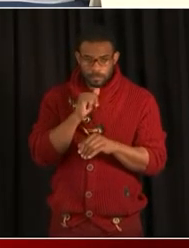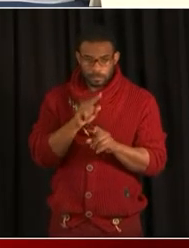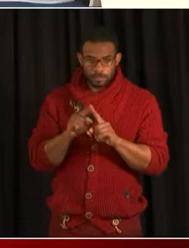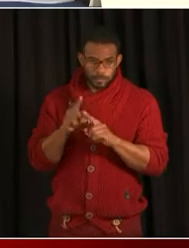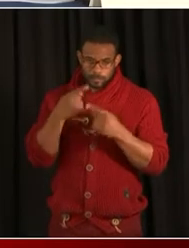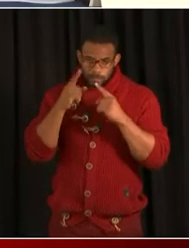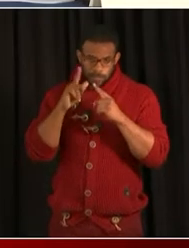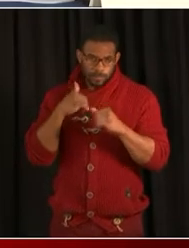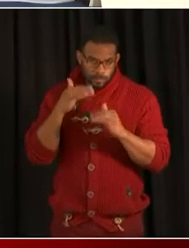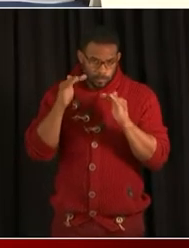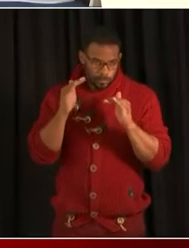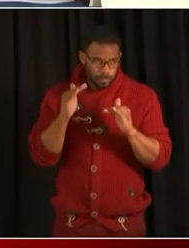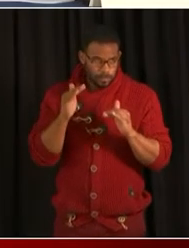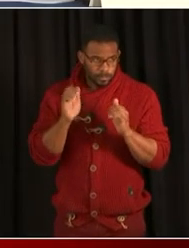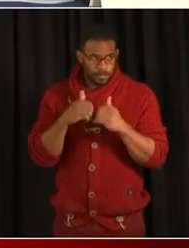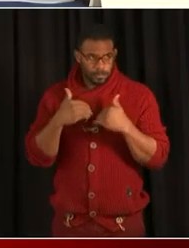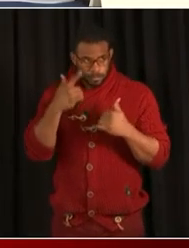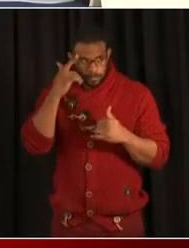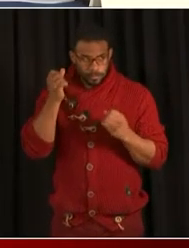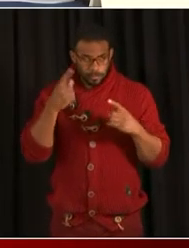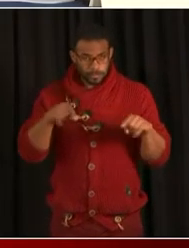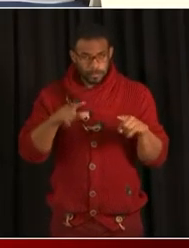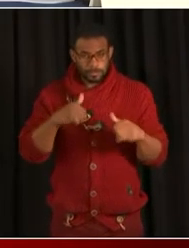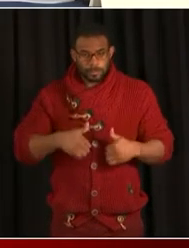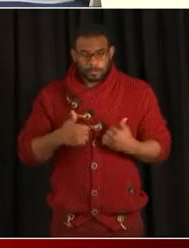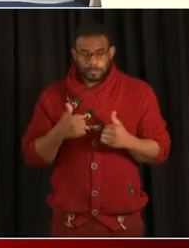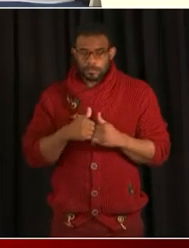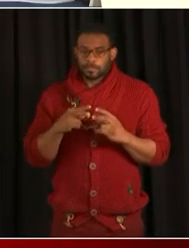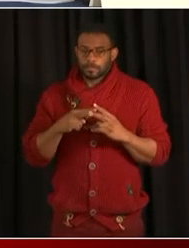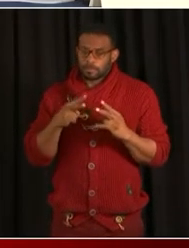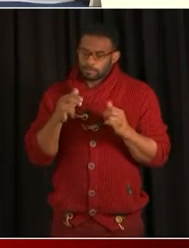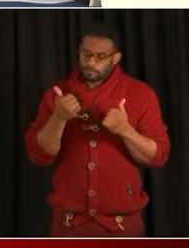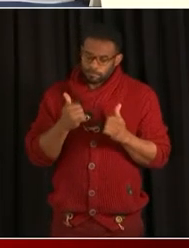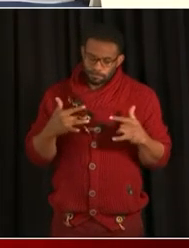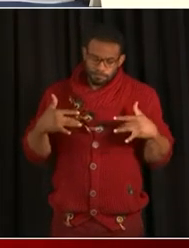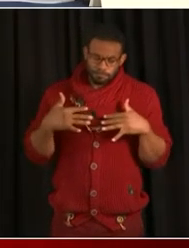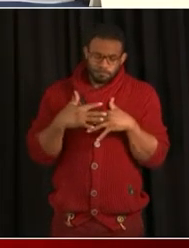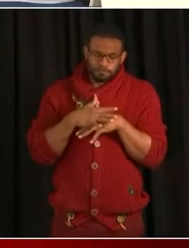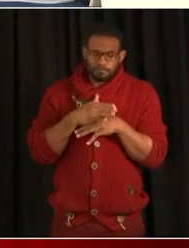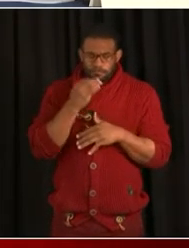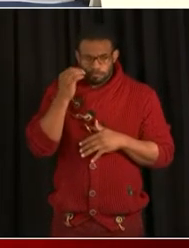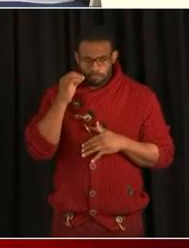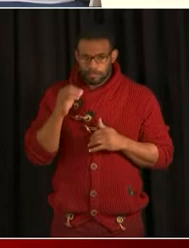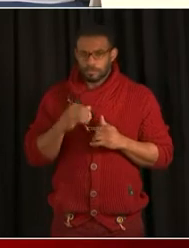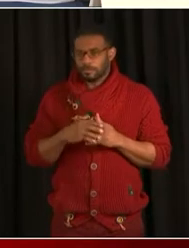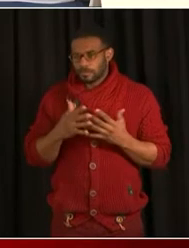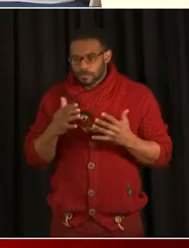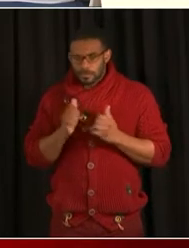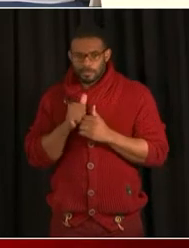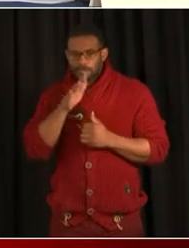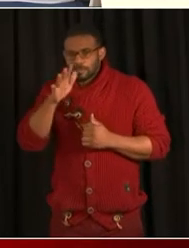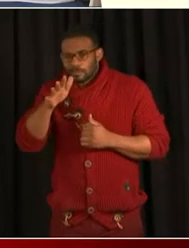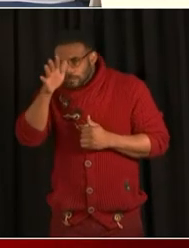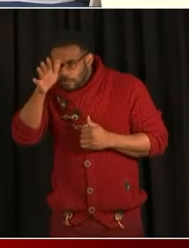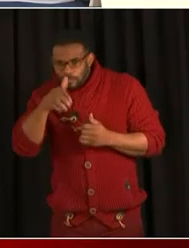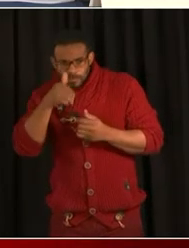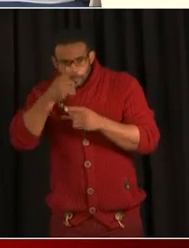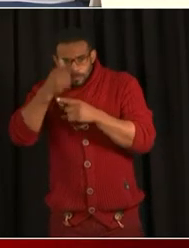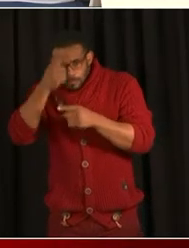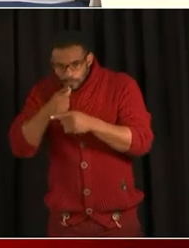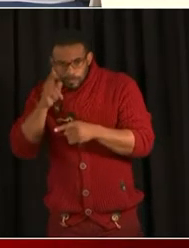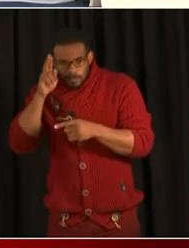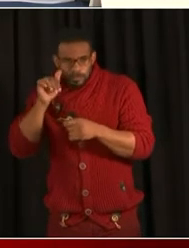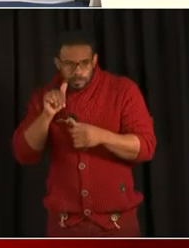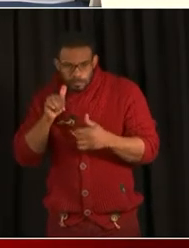was not as successful as we had hoped with these youth, because many of them are living in very crowded homes with, their abuelos, their grandparents, their